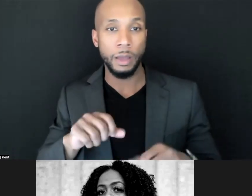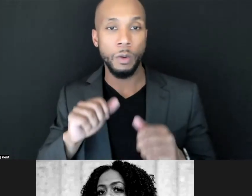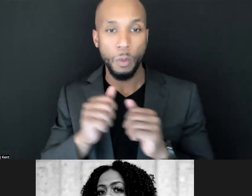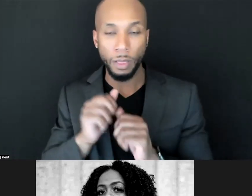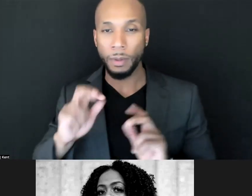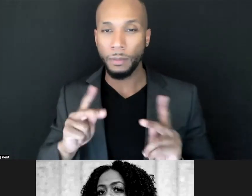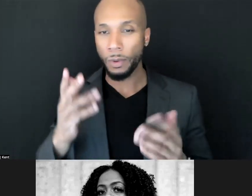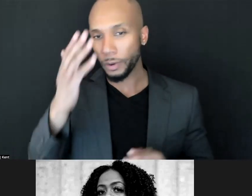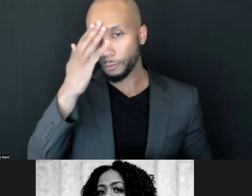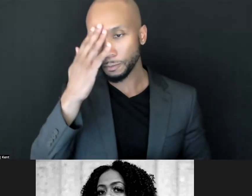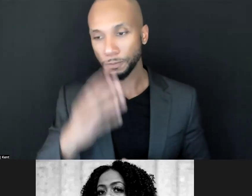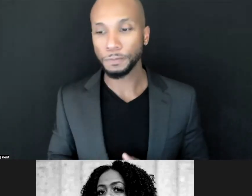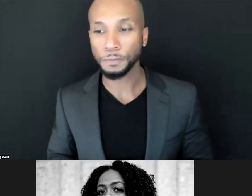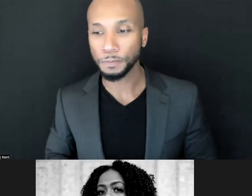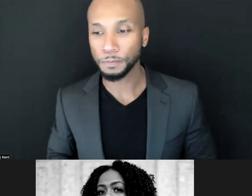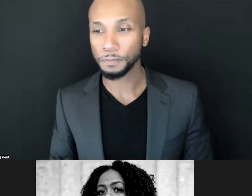know.